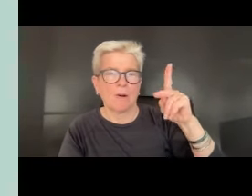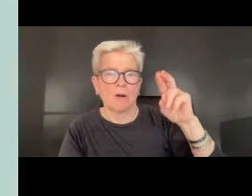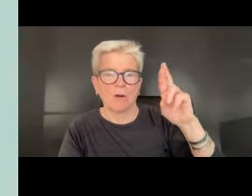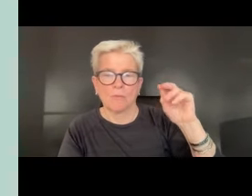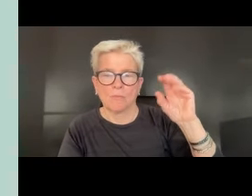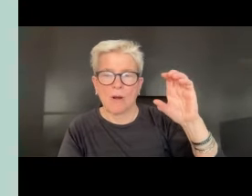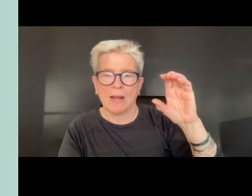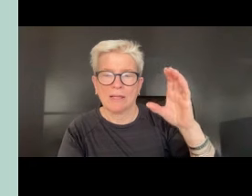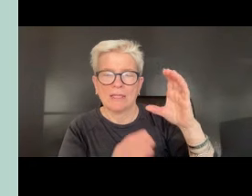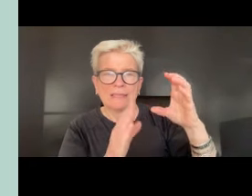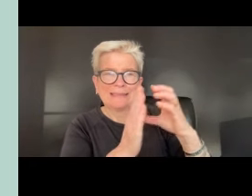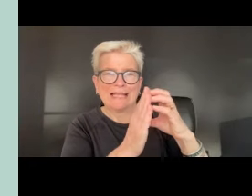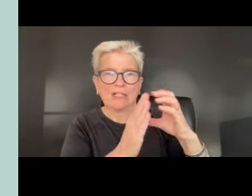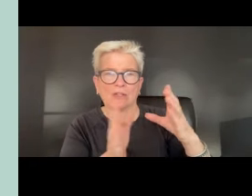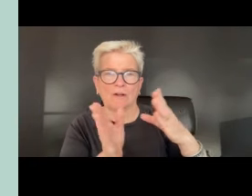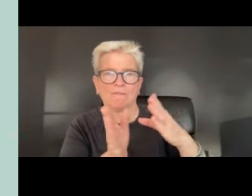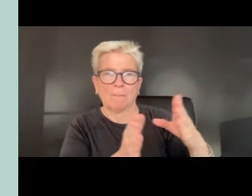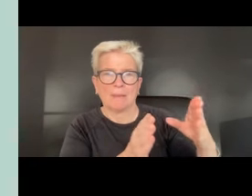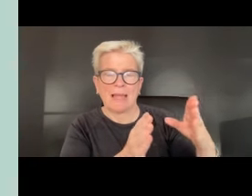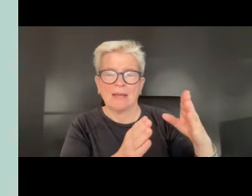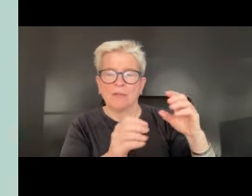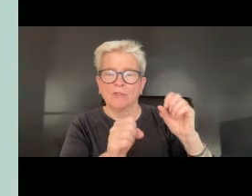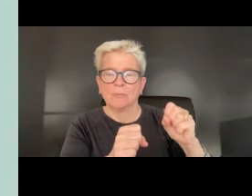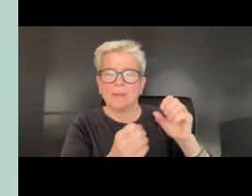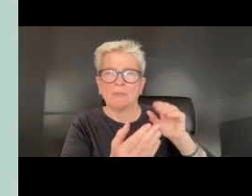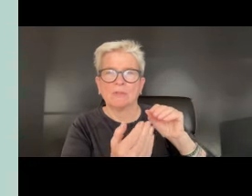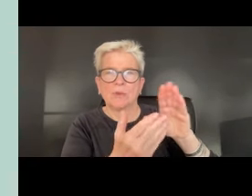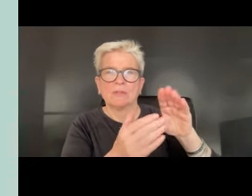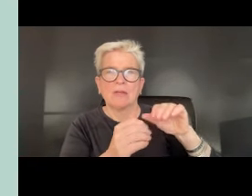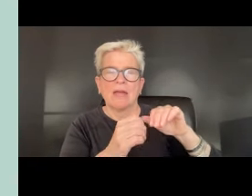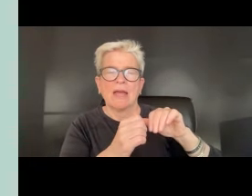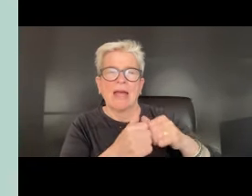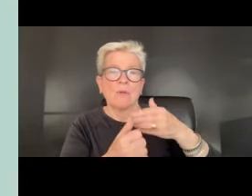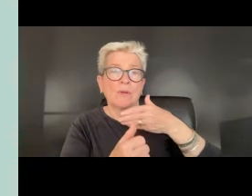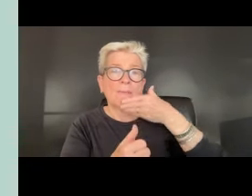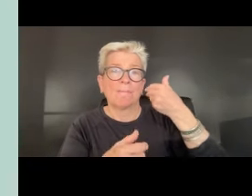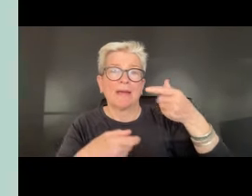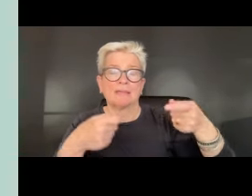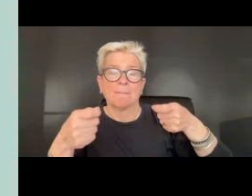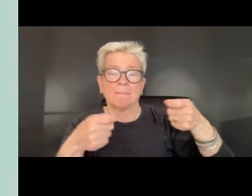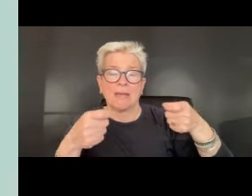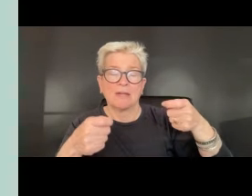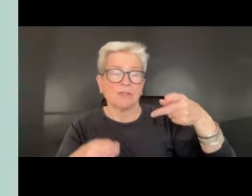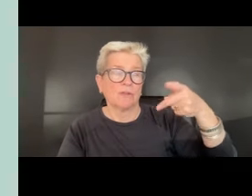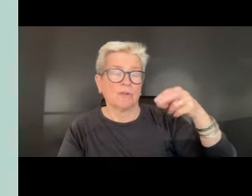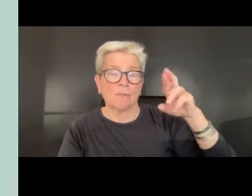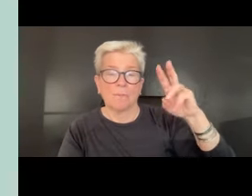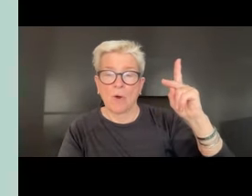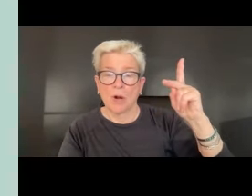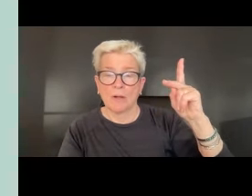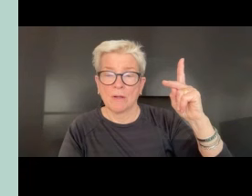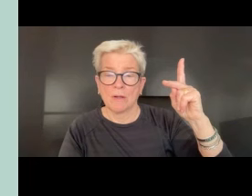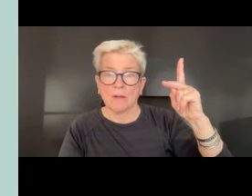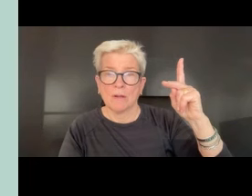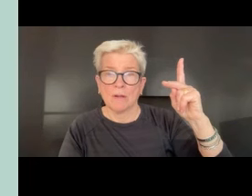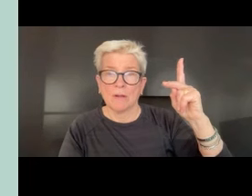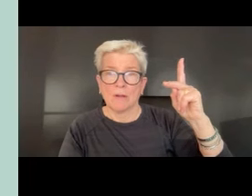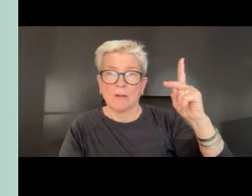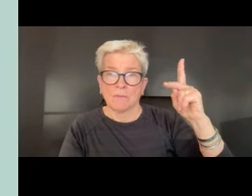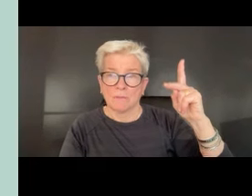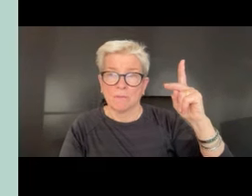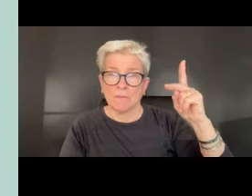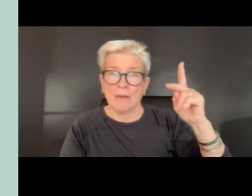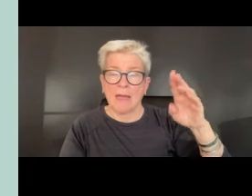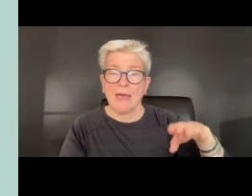plan that speak to how we can best manage our park our parks and our